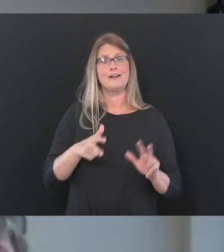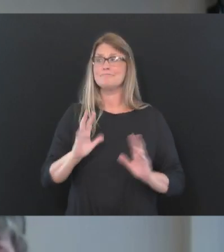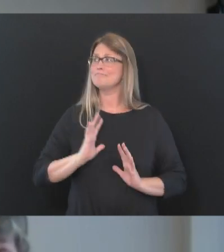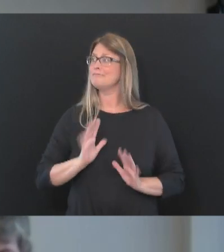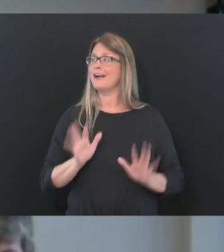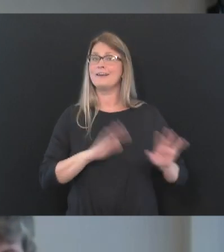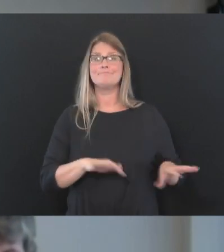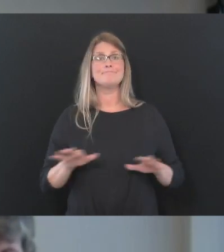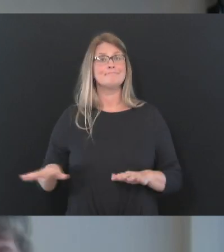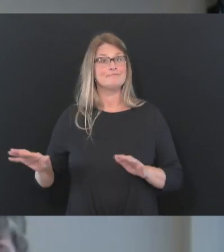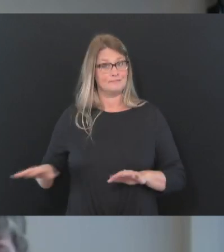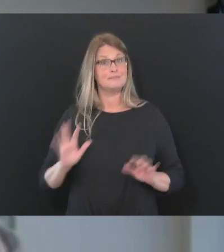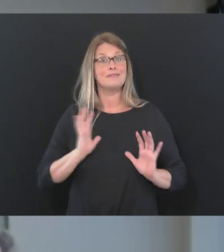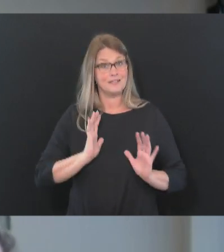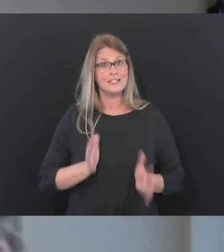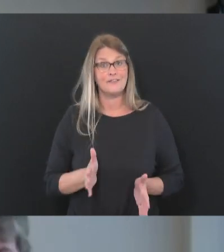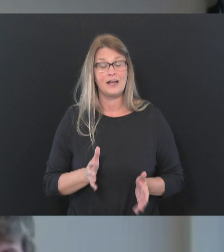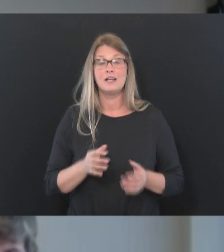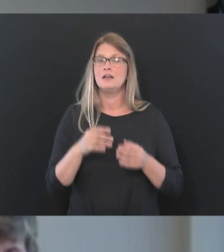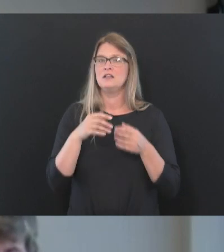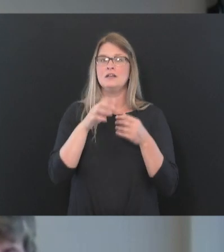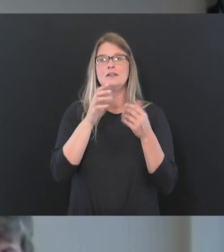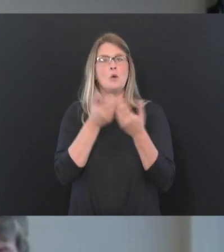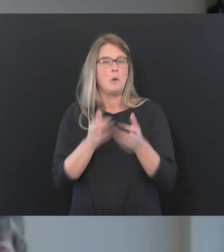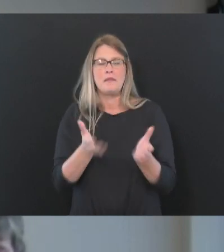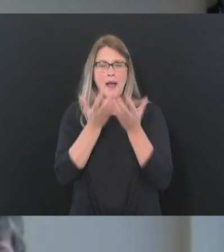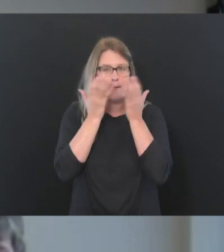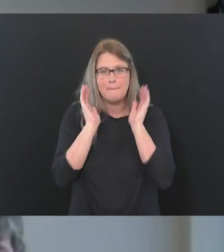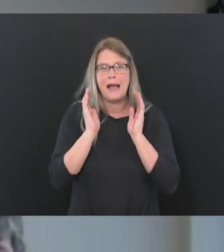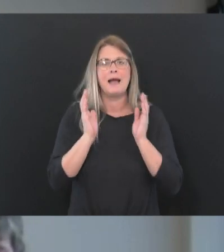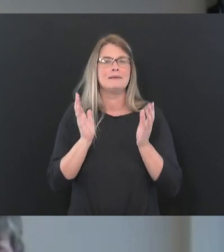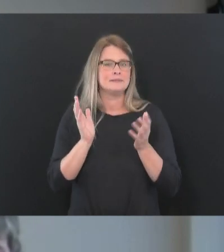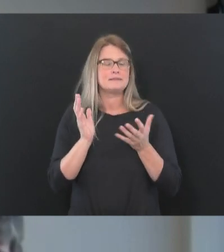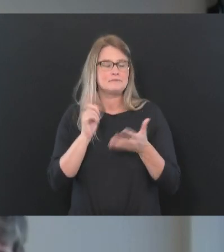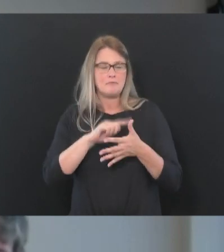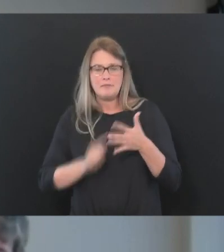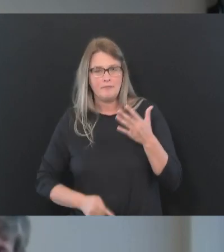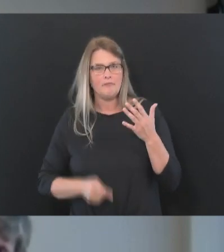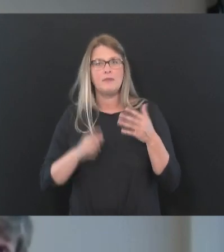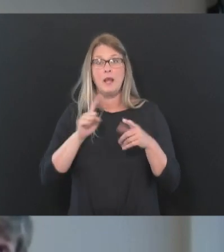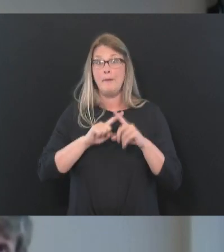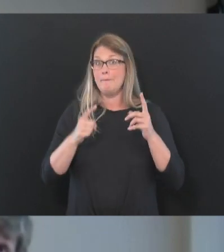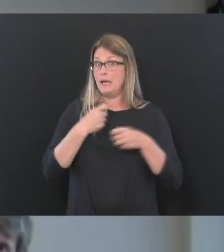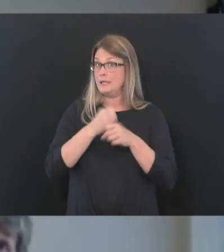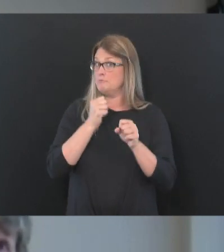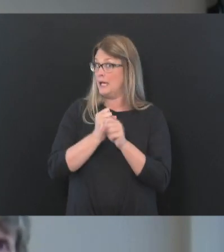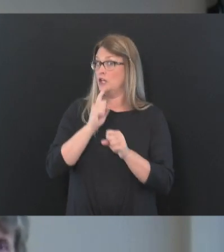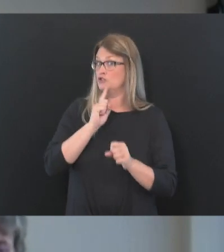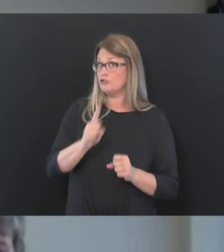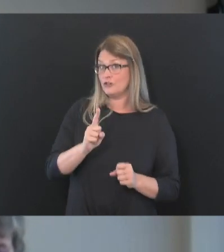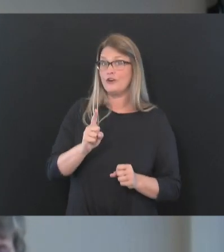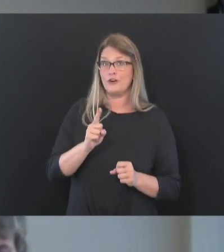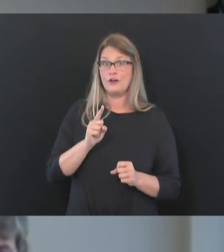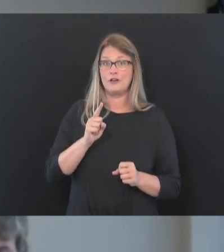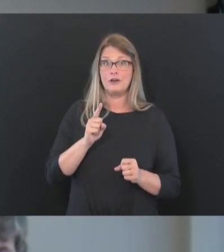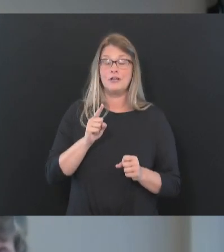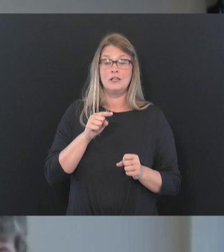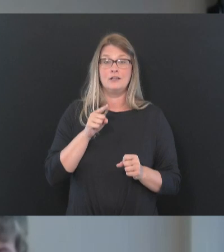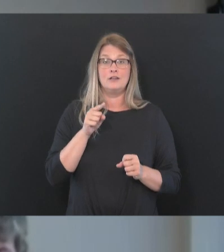to do those things outside without masks, without other kinds of things. But we just wanted to make sure that people truly do